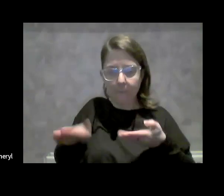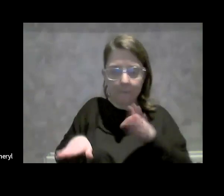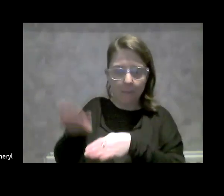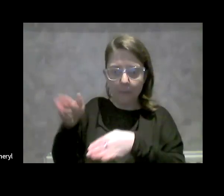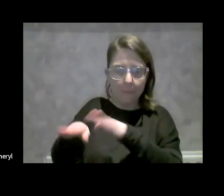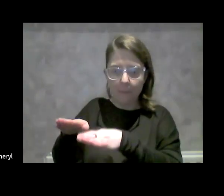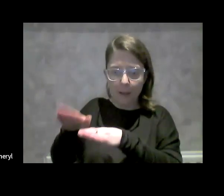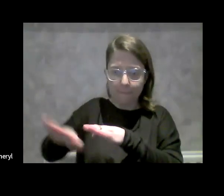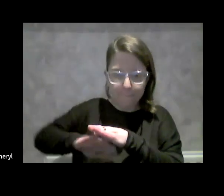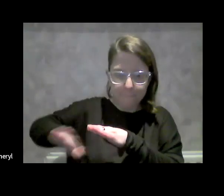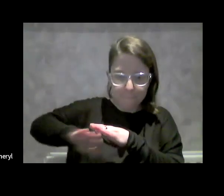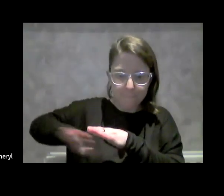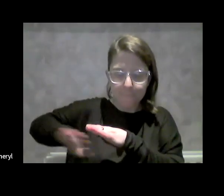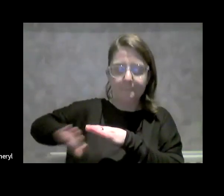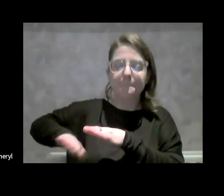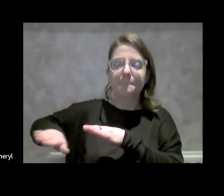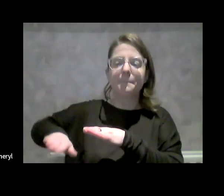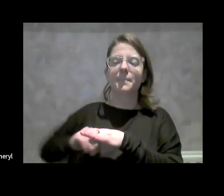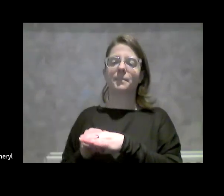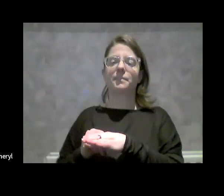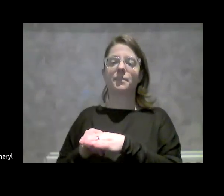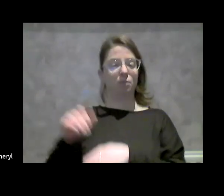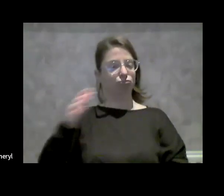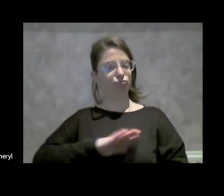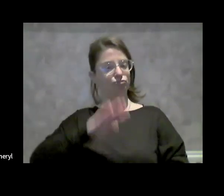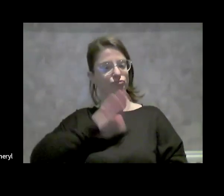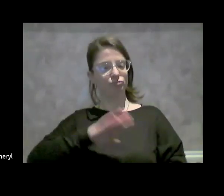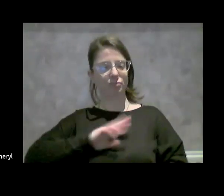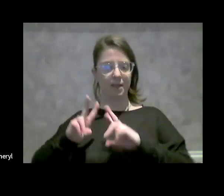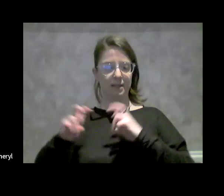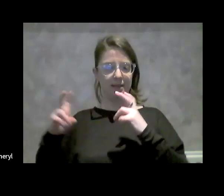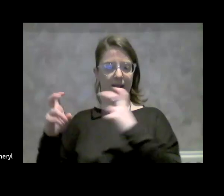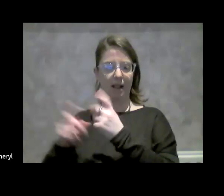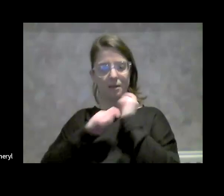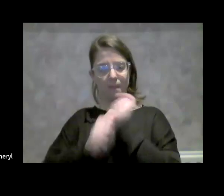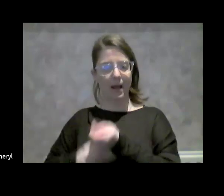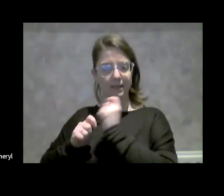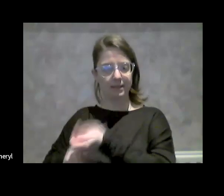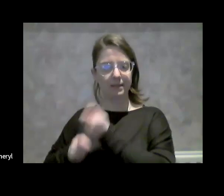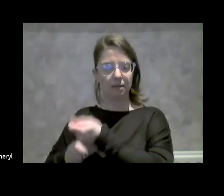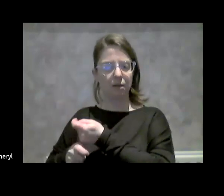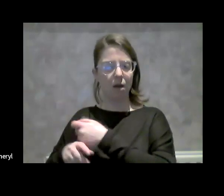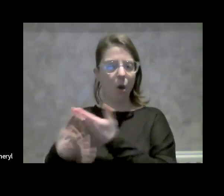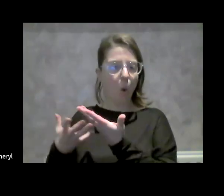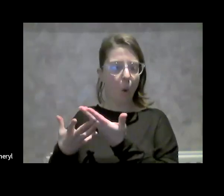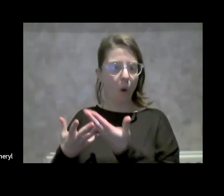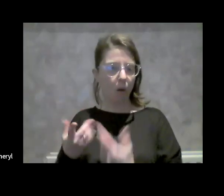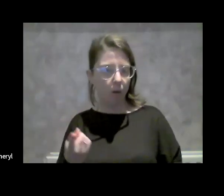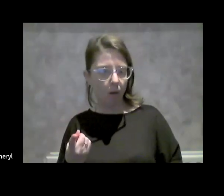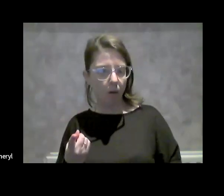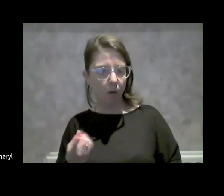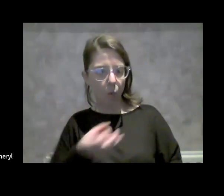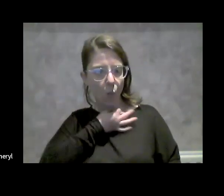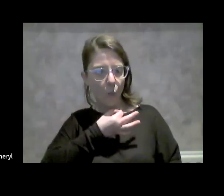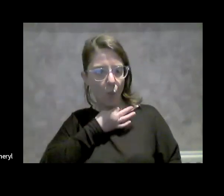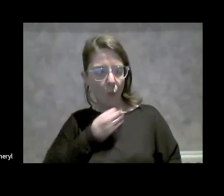my little plastic spade, crouched, with a satisfying sandcastle pat? Or will her fingers and hand push through,